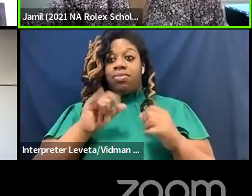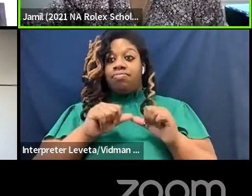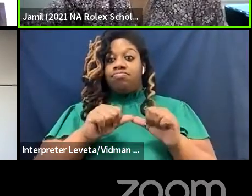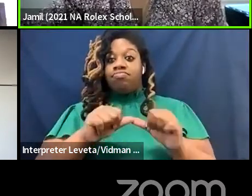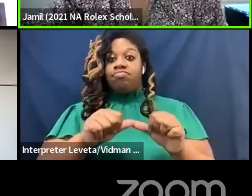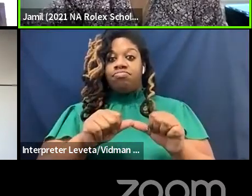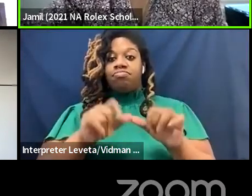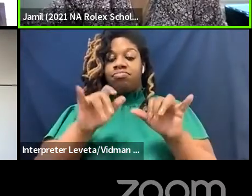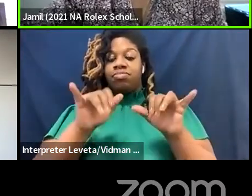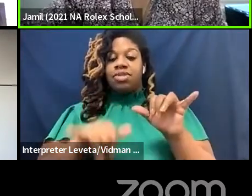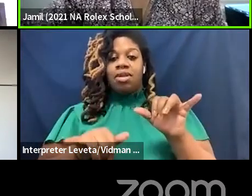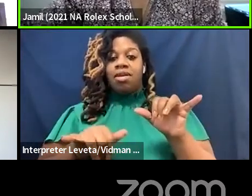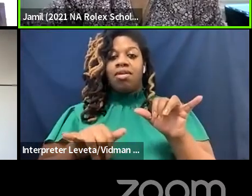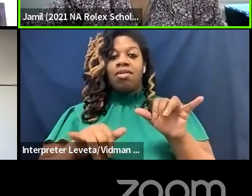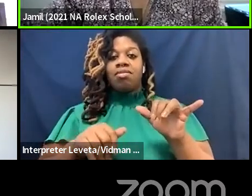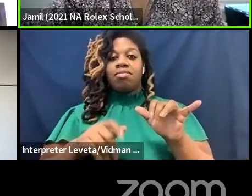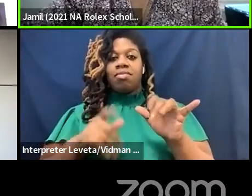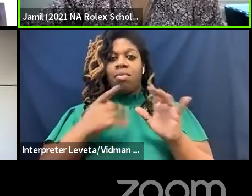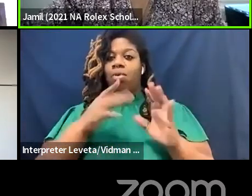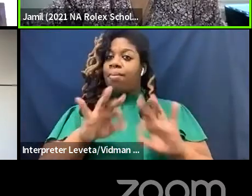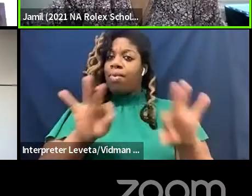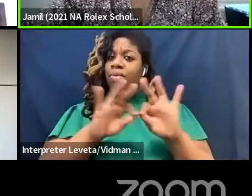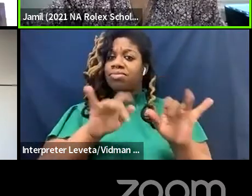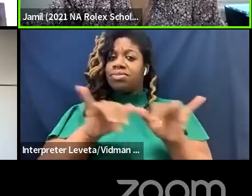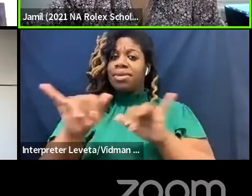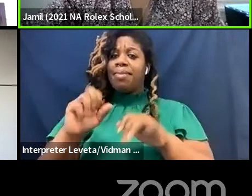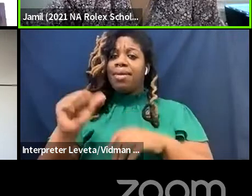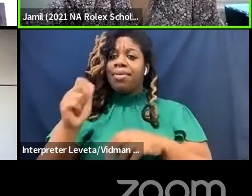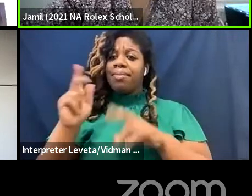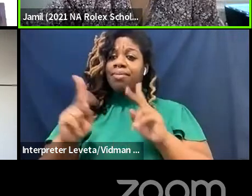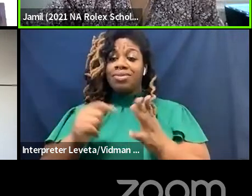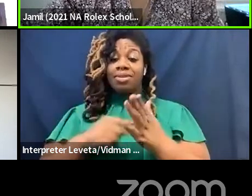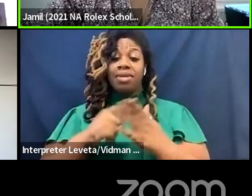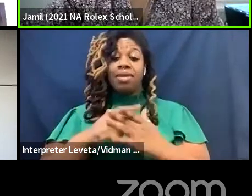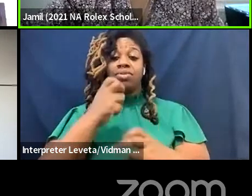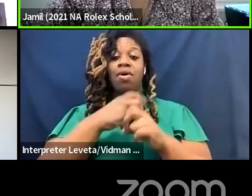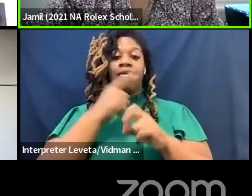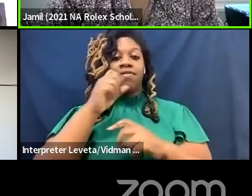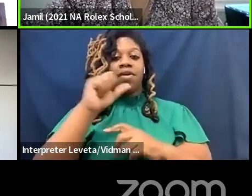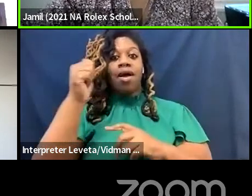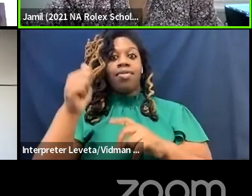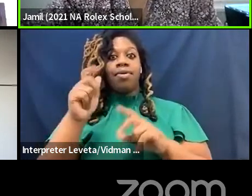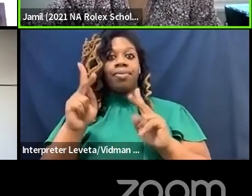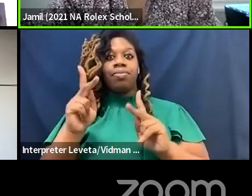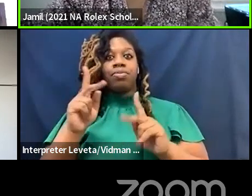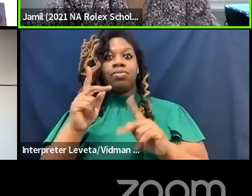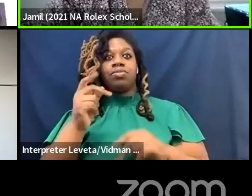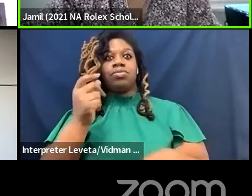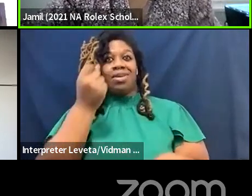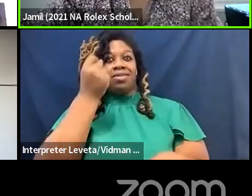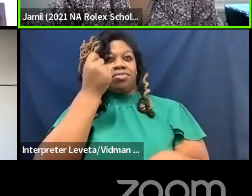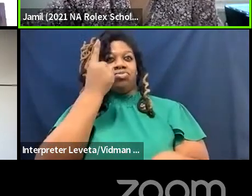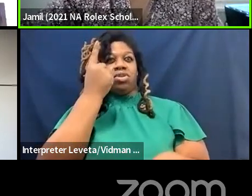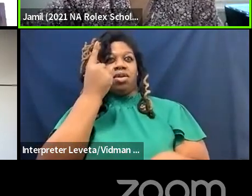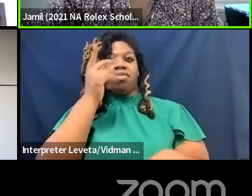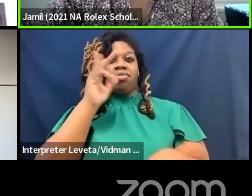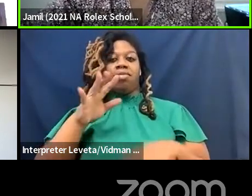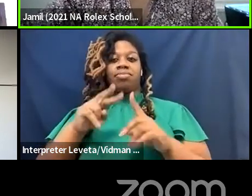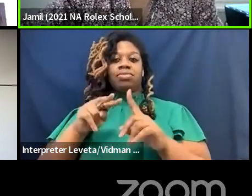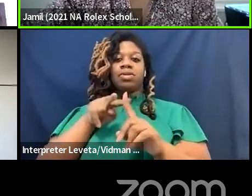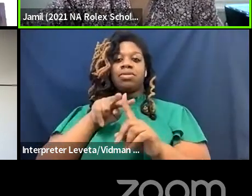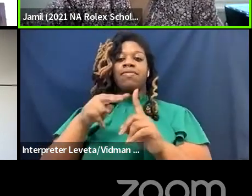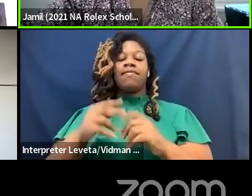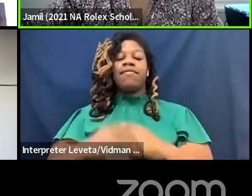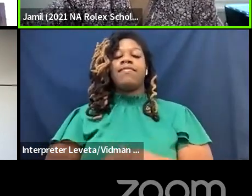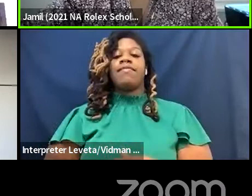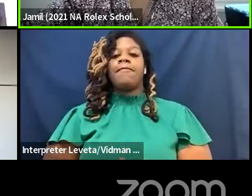anybody else. And sometimes that's hard for other people that don't have to kind of deal with that